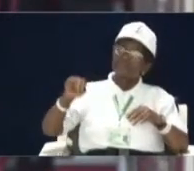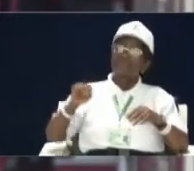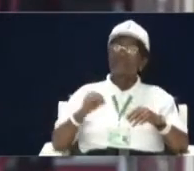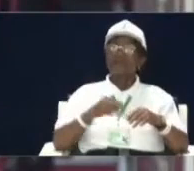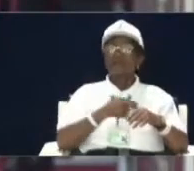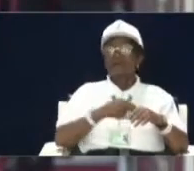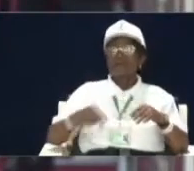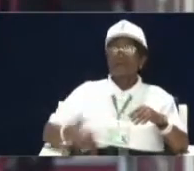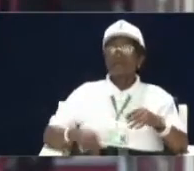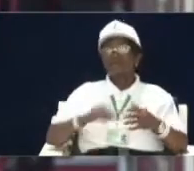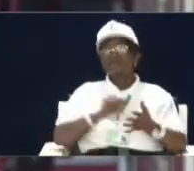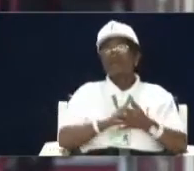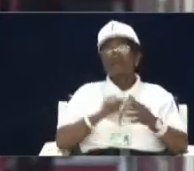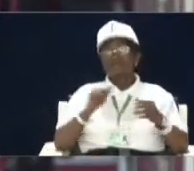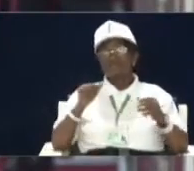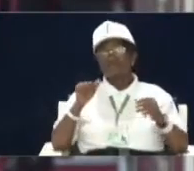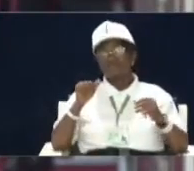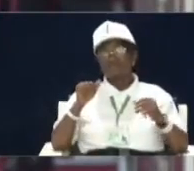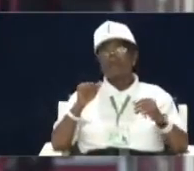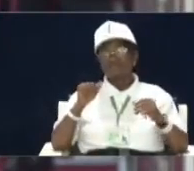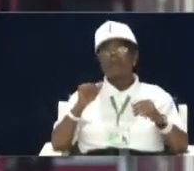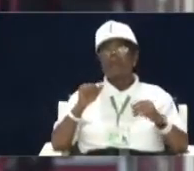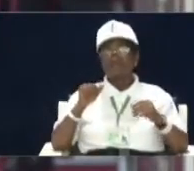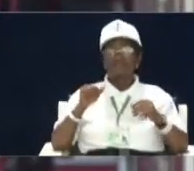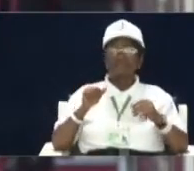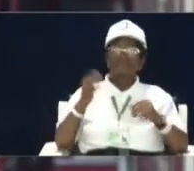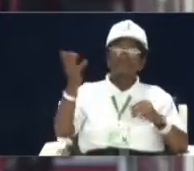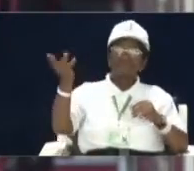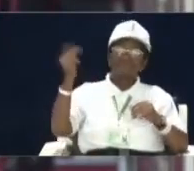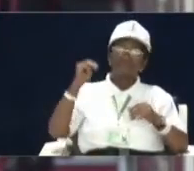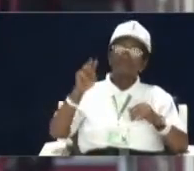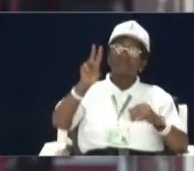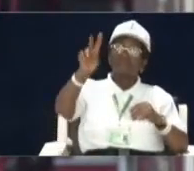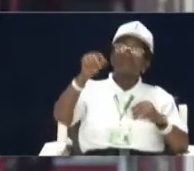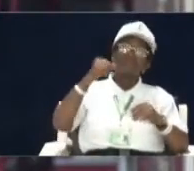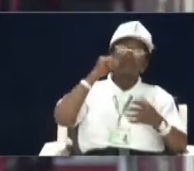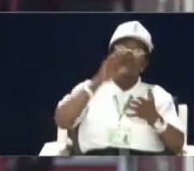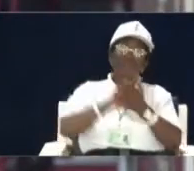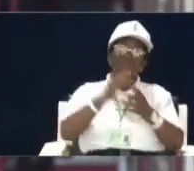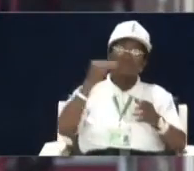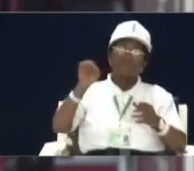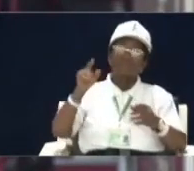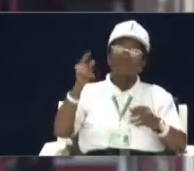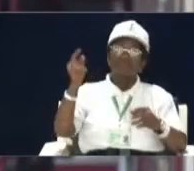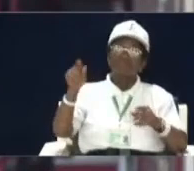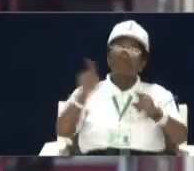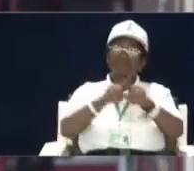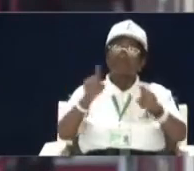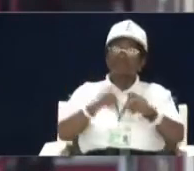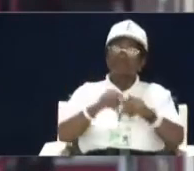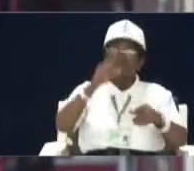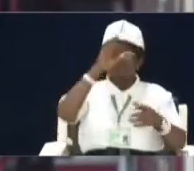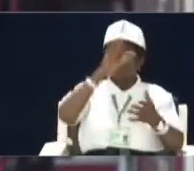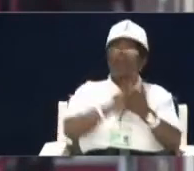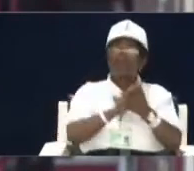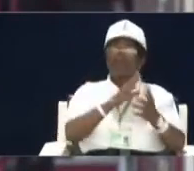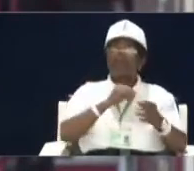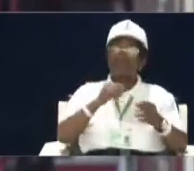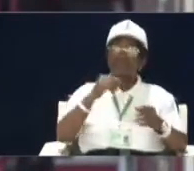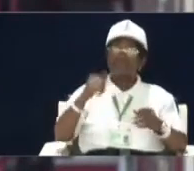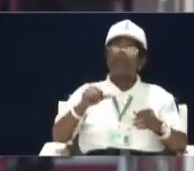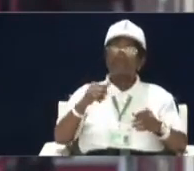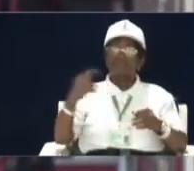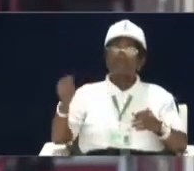But there were two wives of the same husband, and the other was bringing four children like a